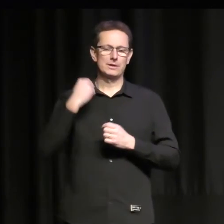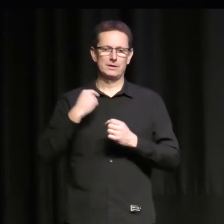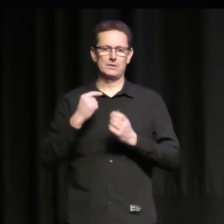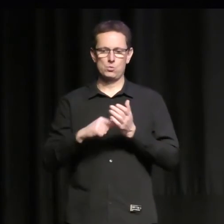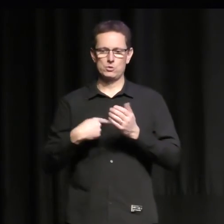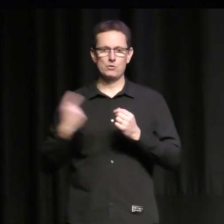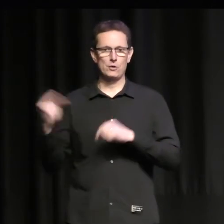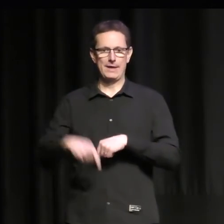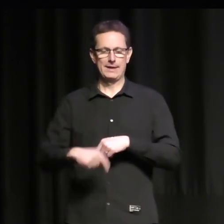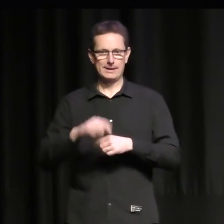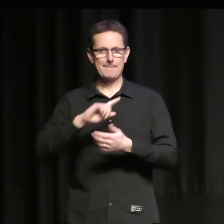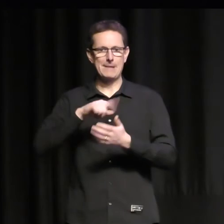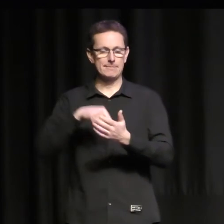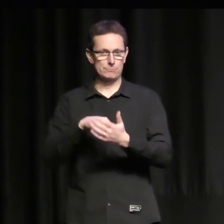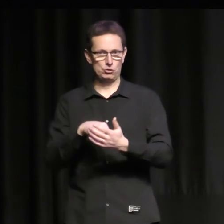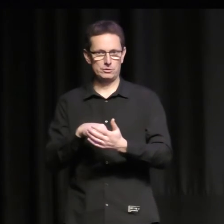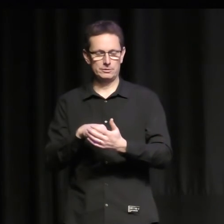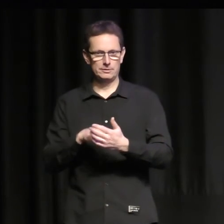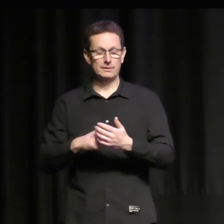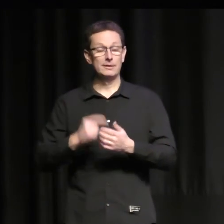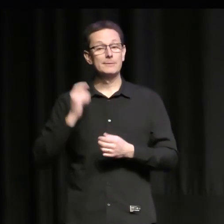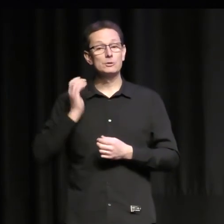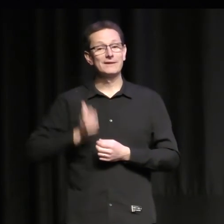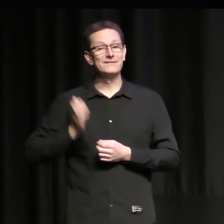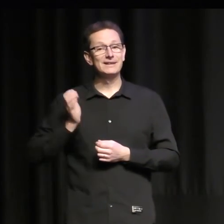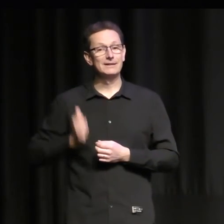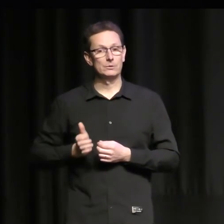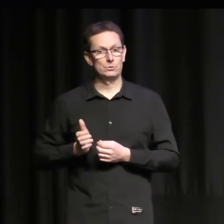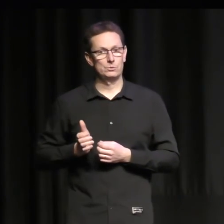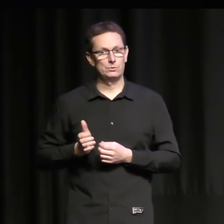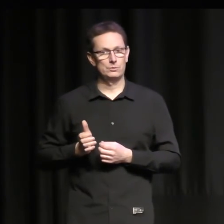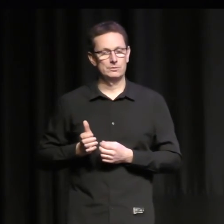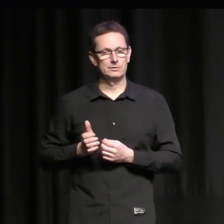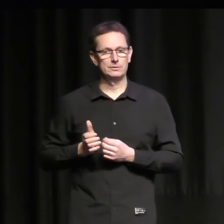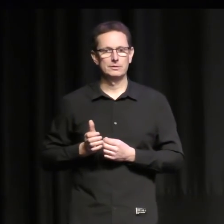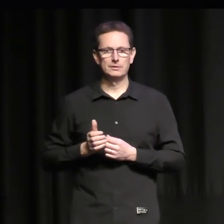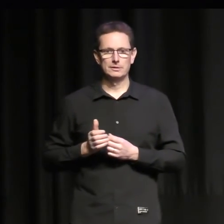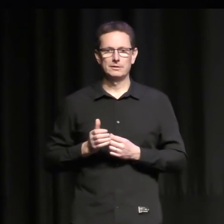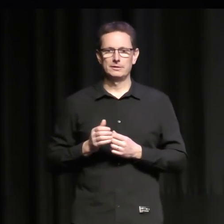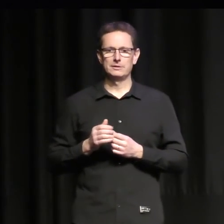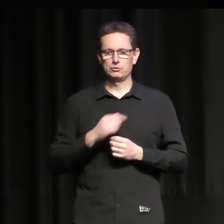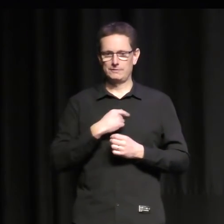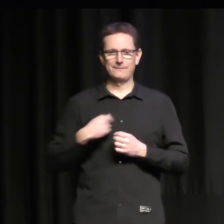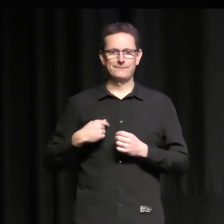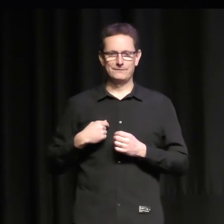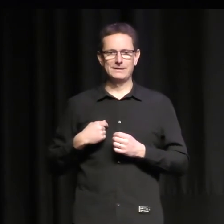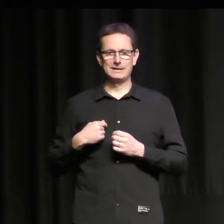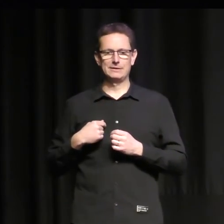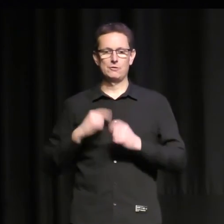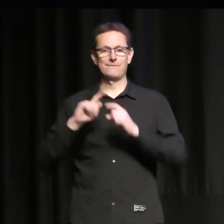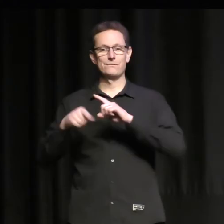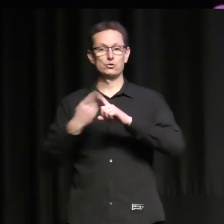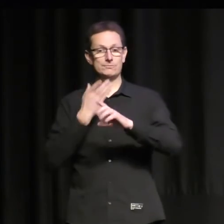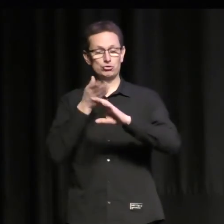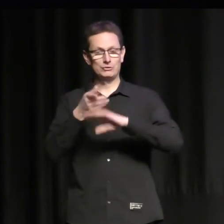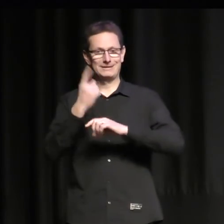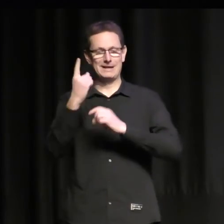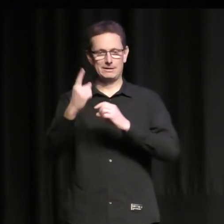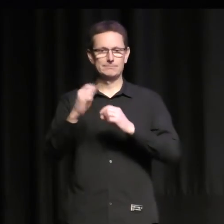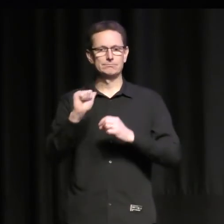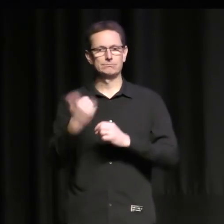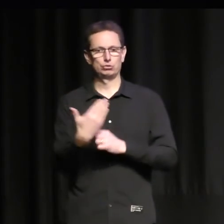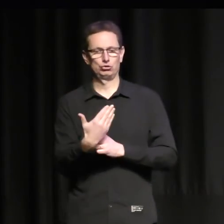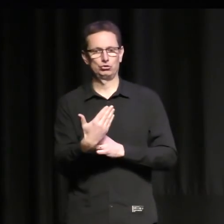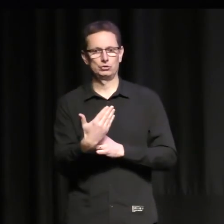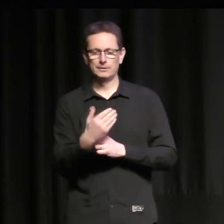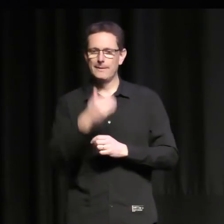Malmö, by women who, when we first went to one of those villages, they all wore veils.